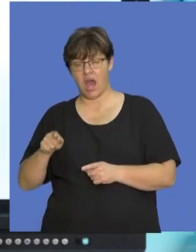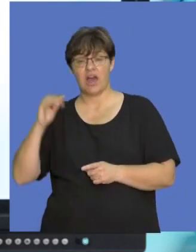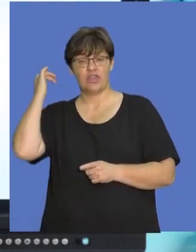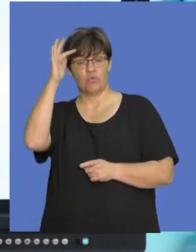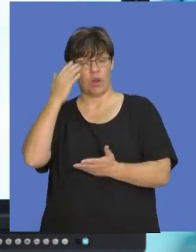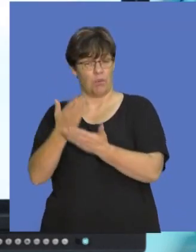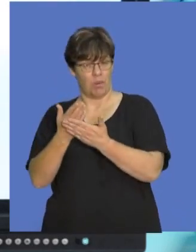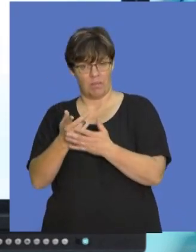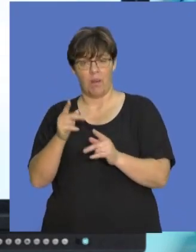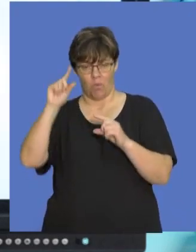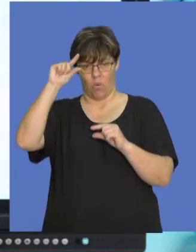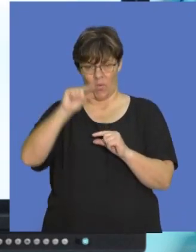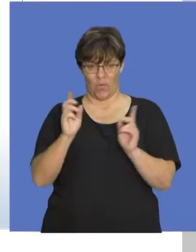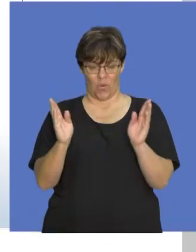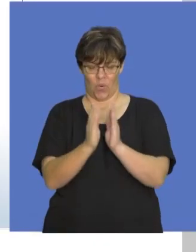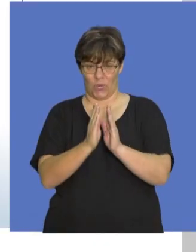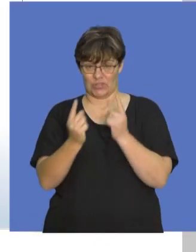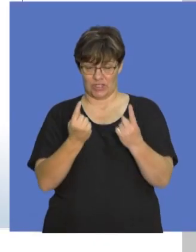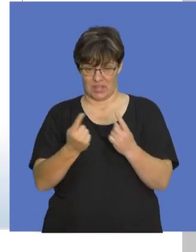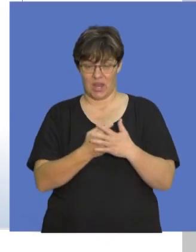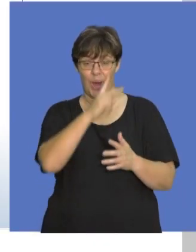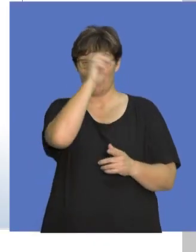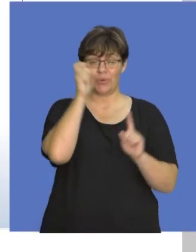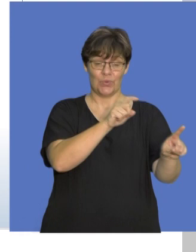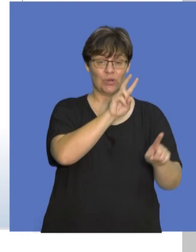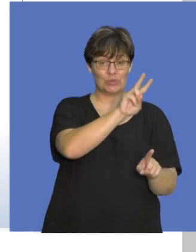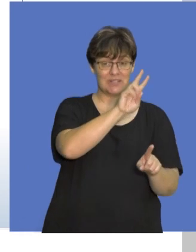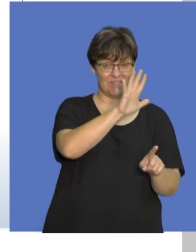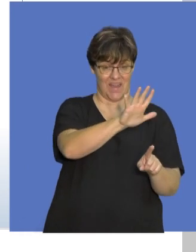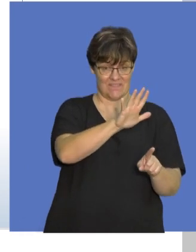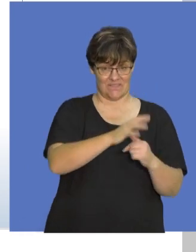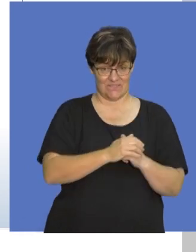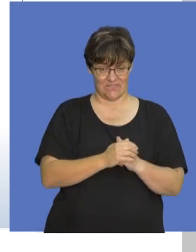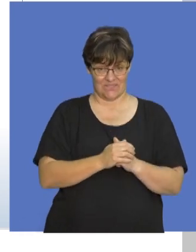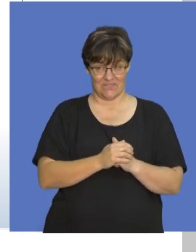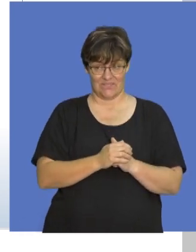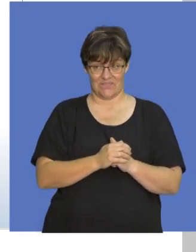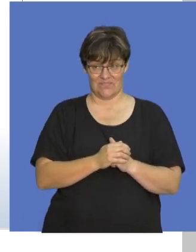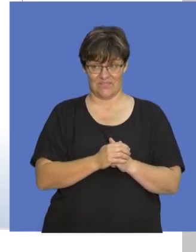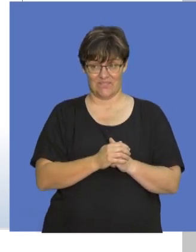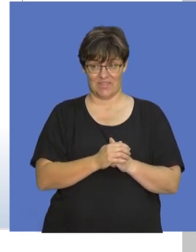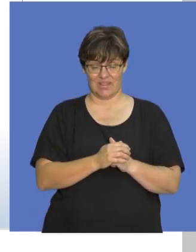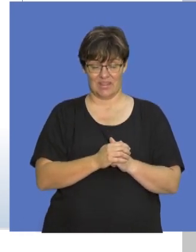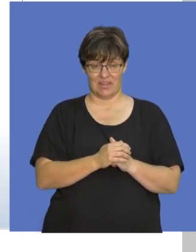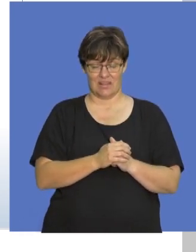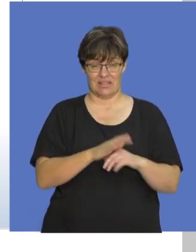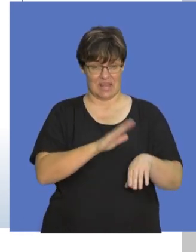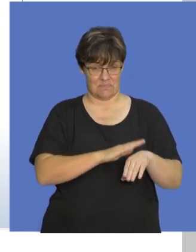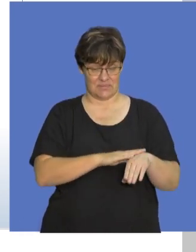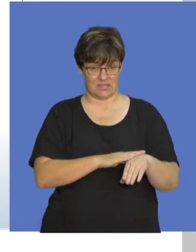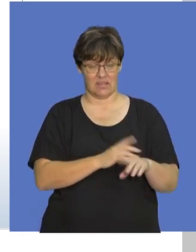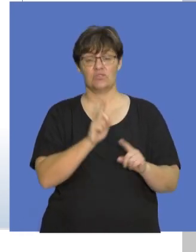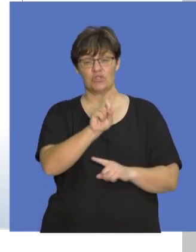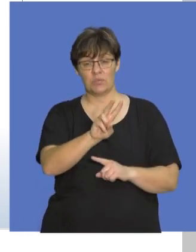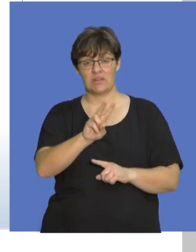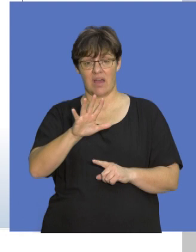the theoretical probability. Look, the blue is at 25 times that it's got to the blue